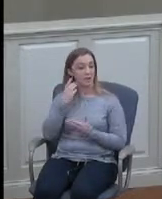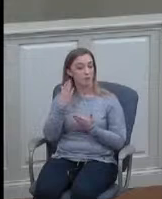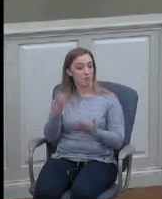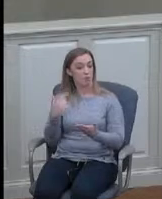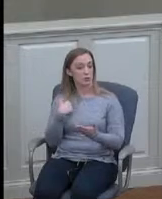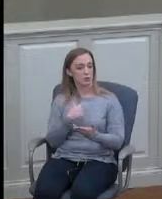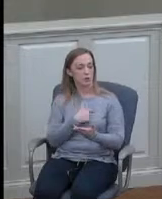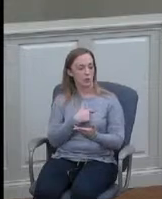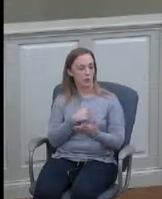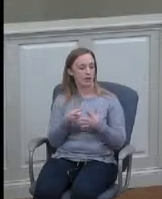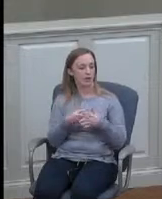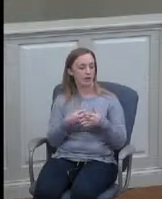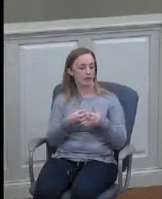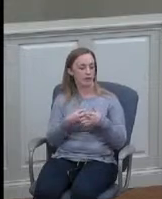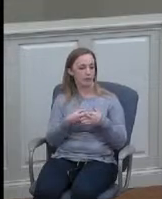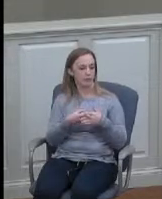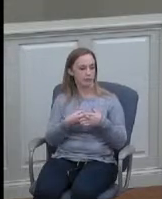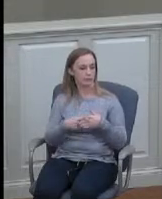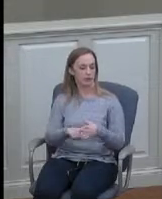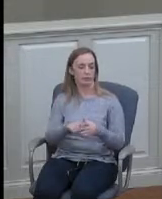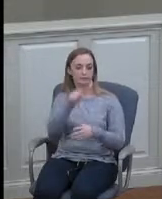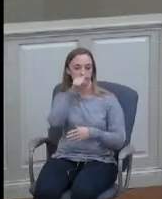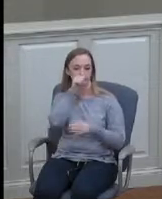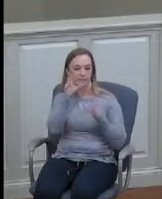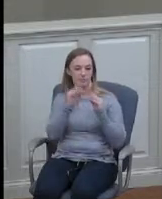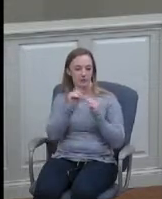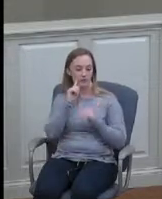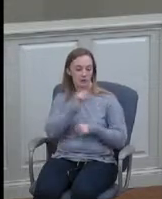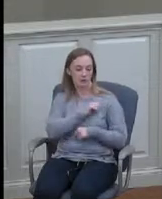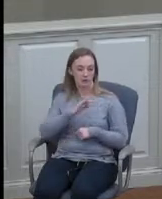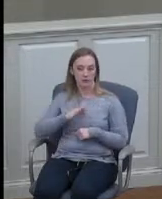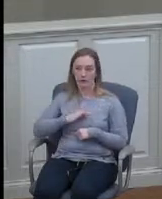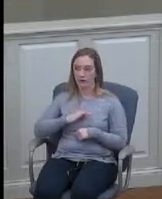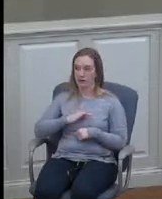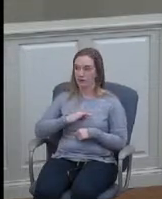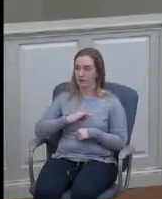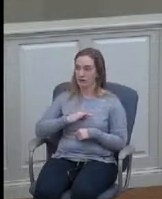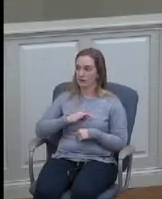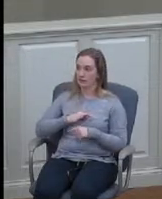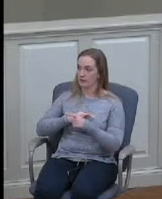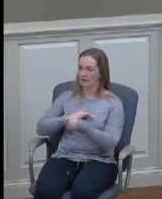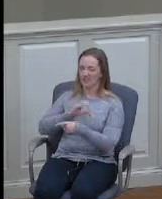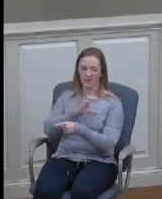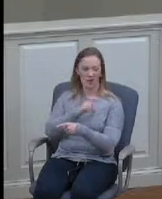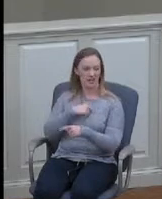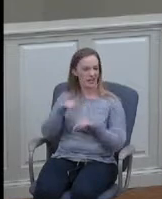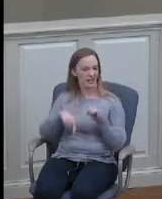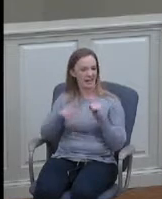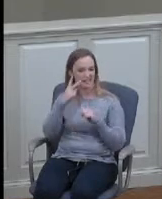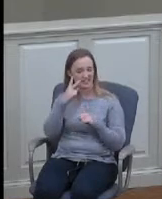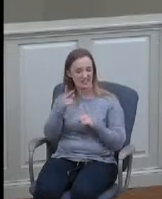into executive session for personnel? I can't see y'all's cheat sheet over here.